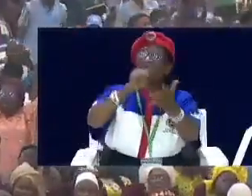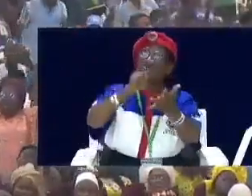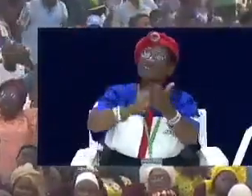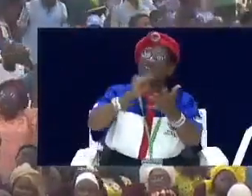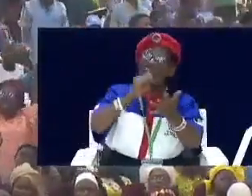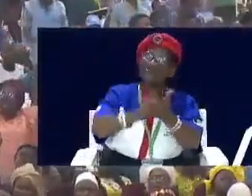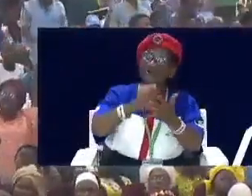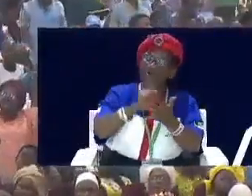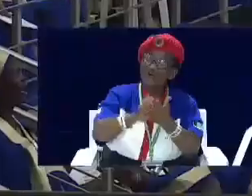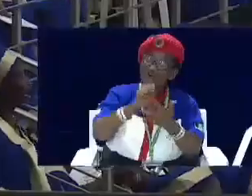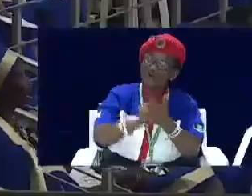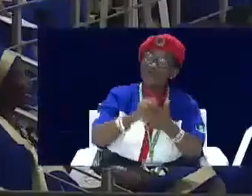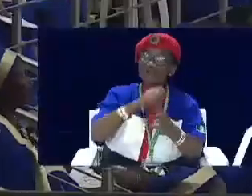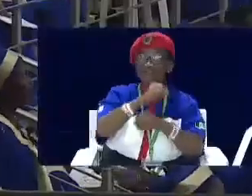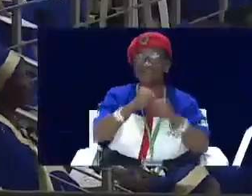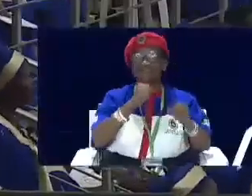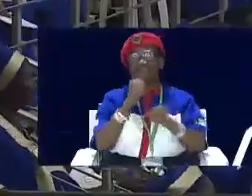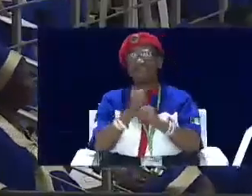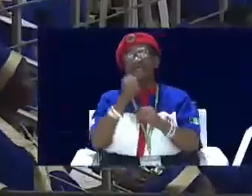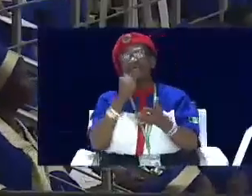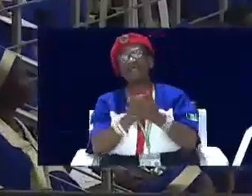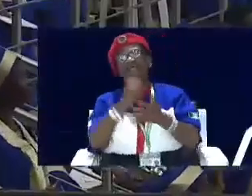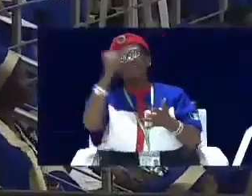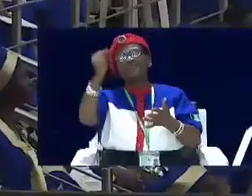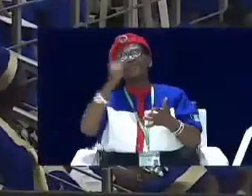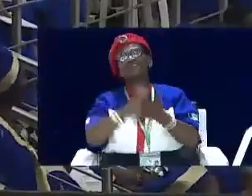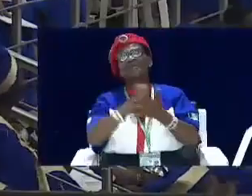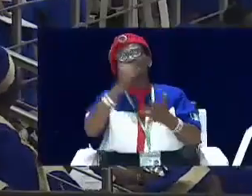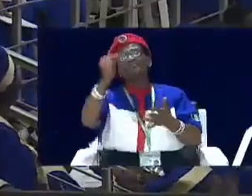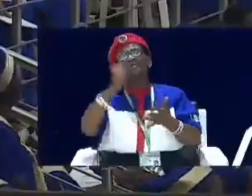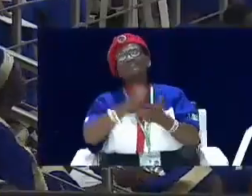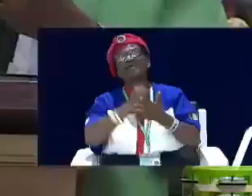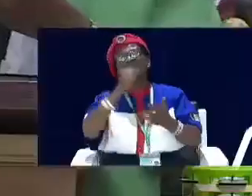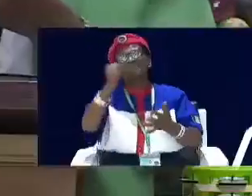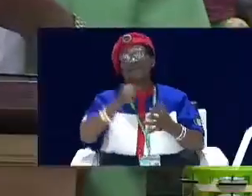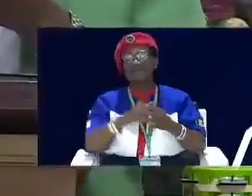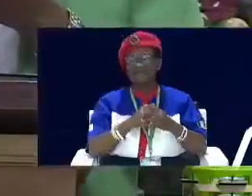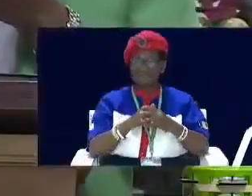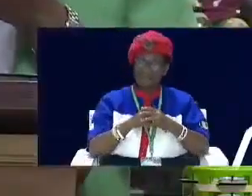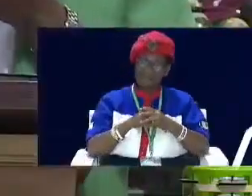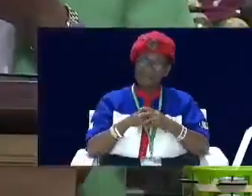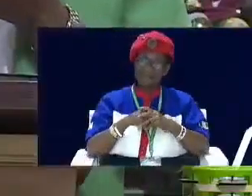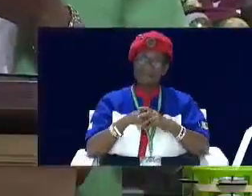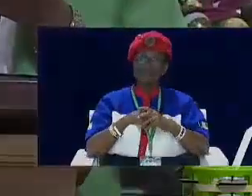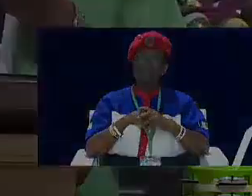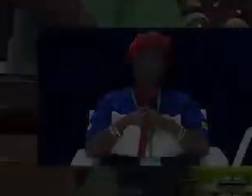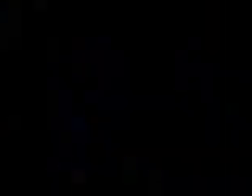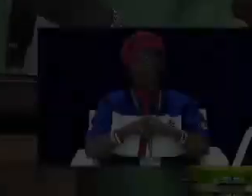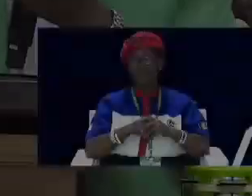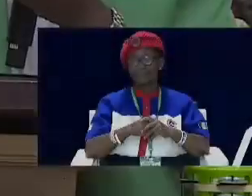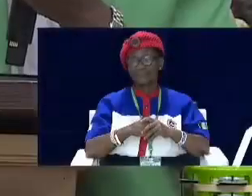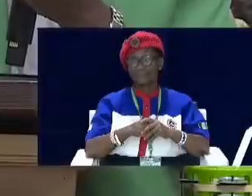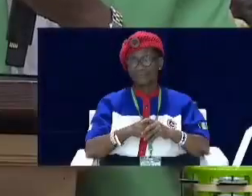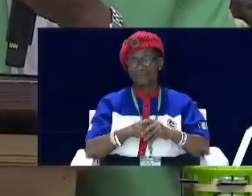e yo wa o ma so lati irande iran fun egberun odun.